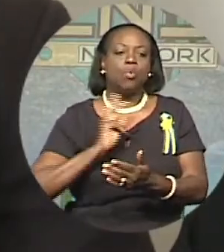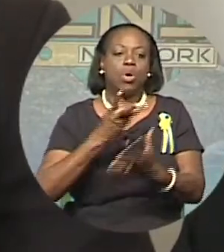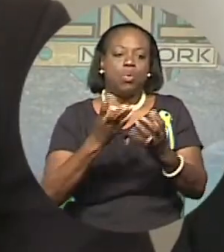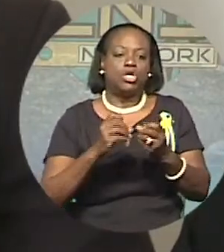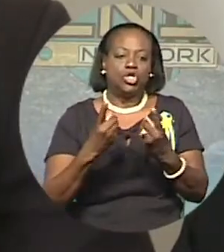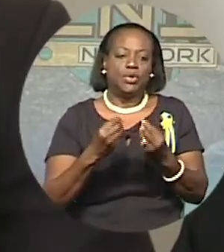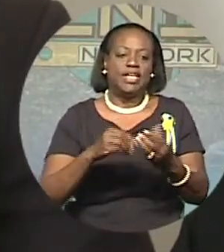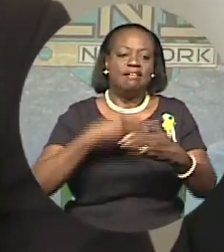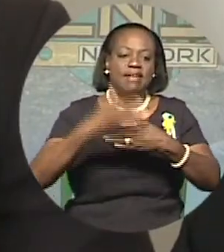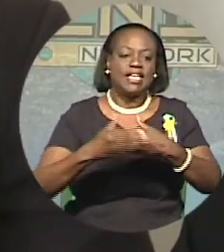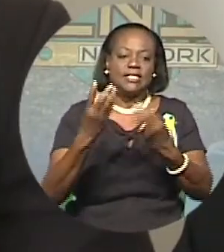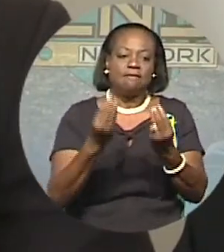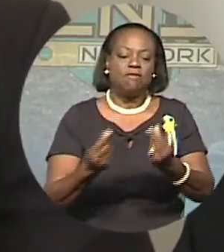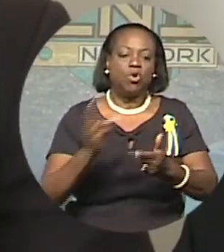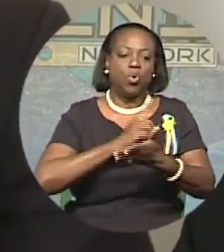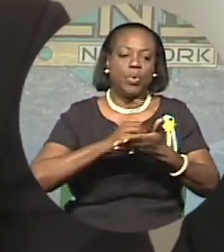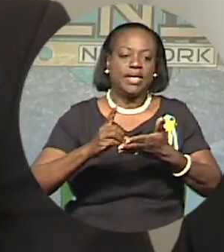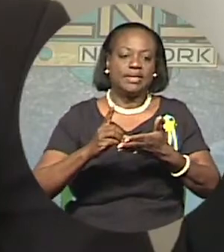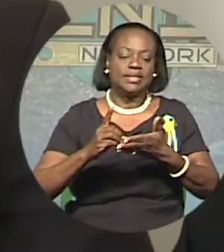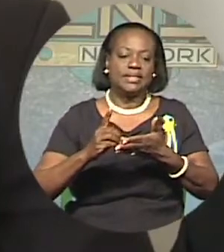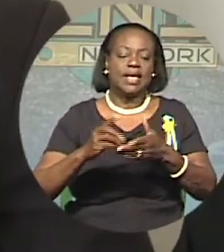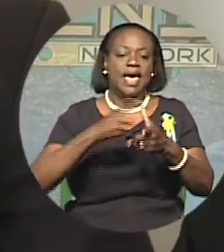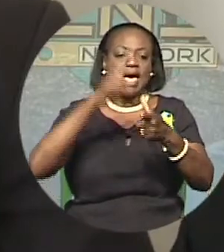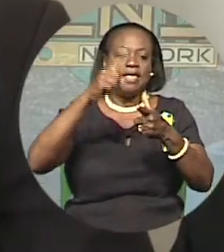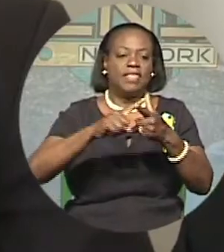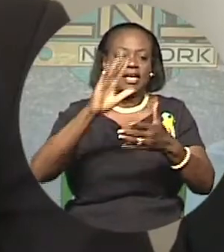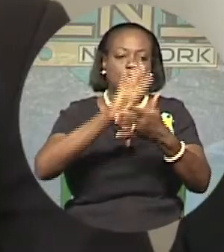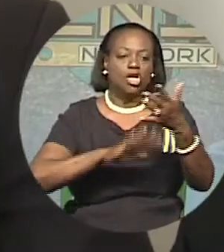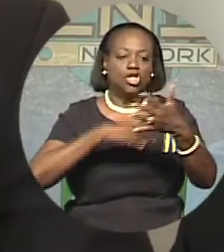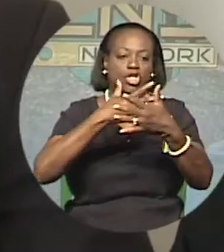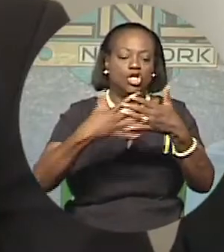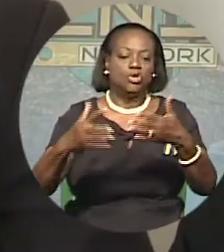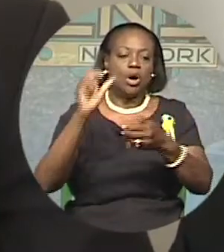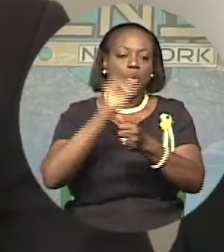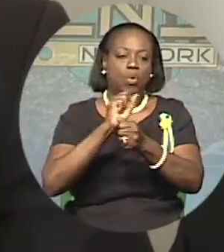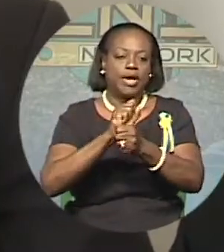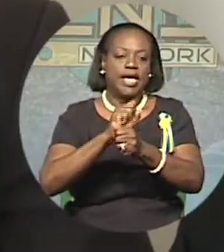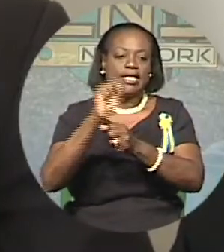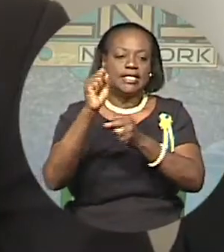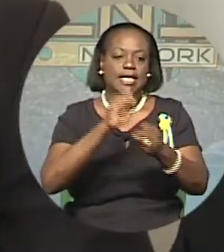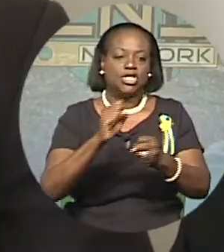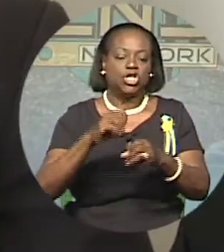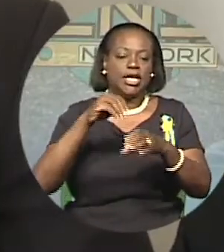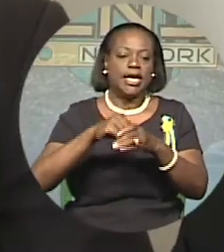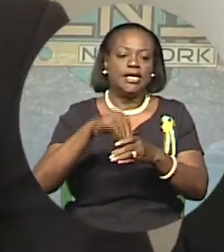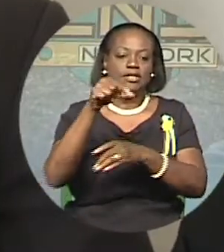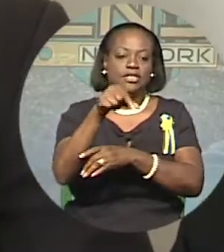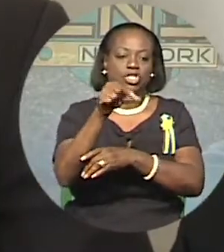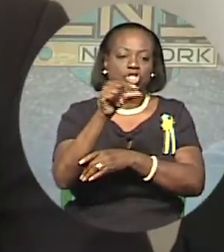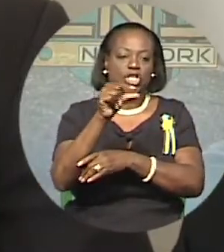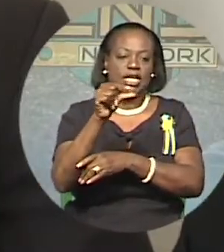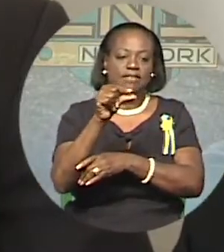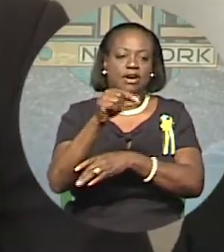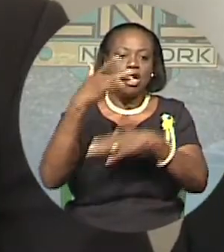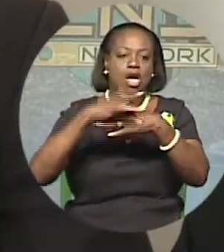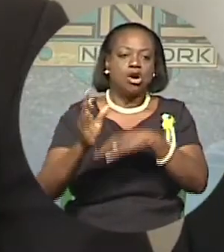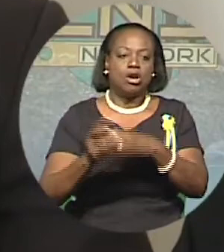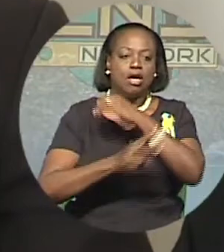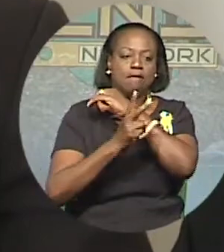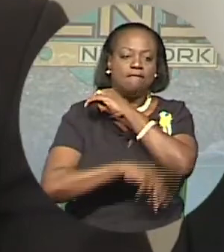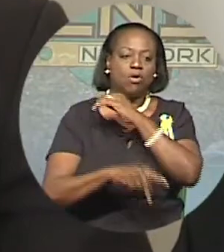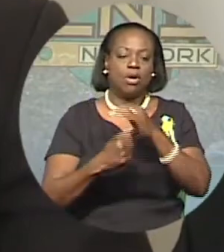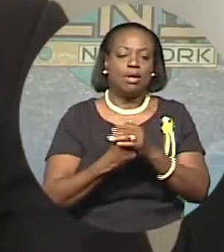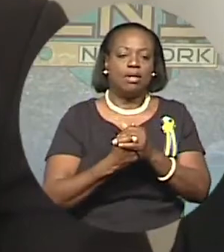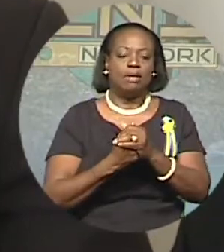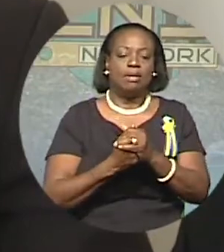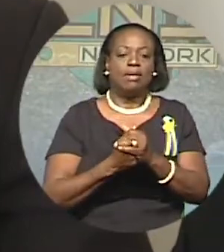few weeks and be able to then shortly thereafter schedule our working group session in Geneva for early fall, of which we now will